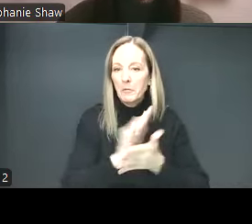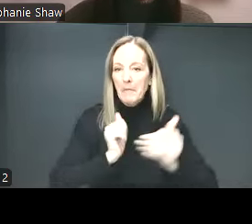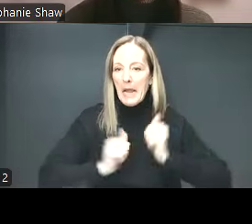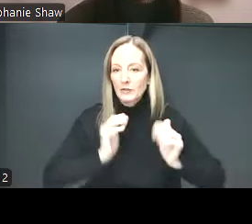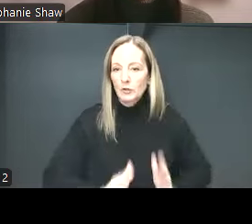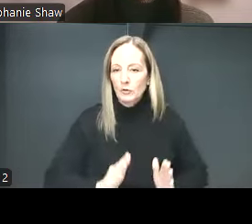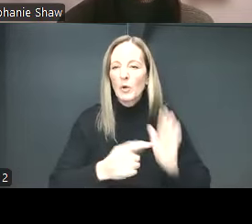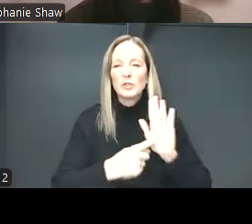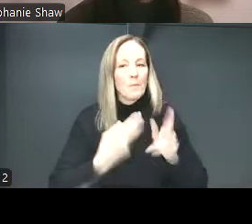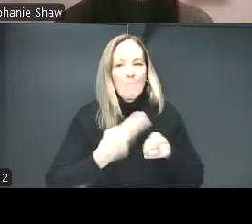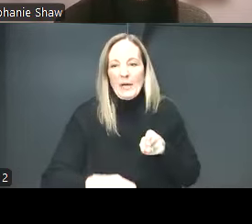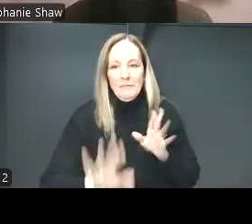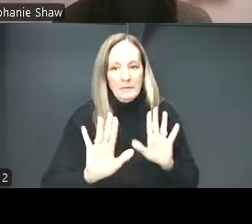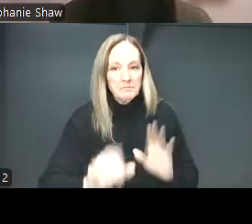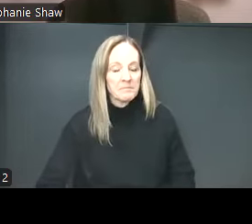briefly.